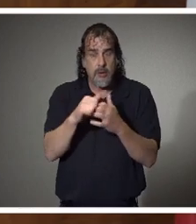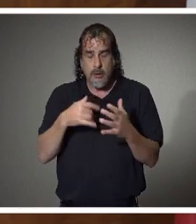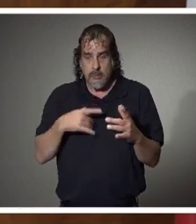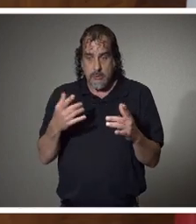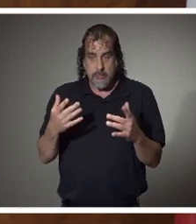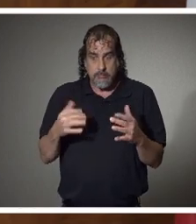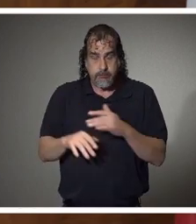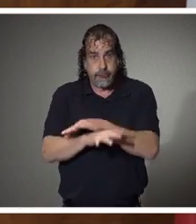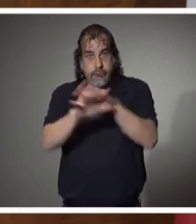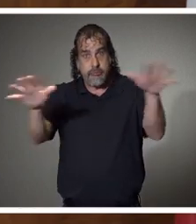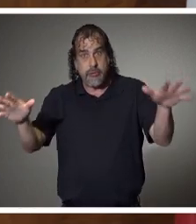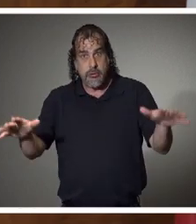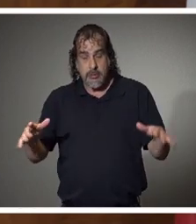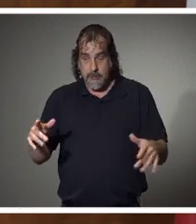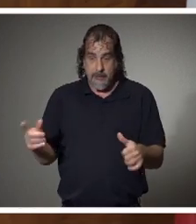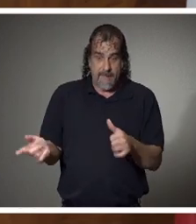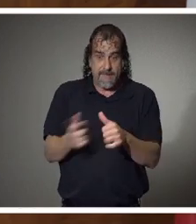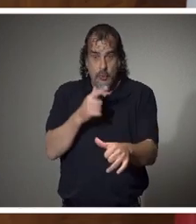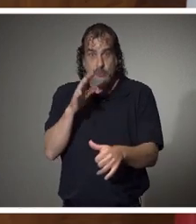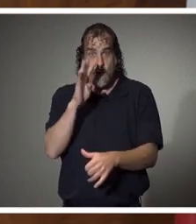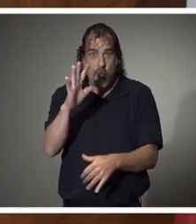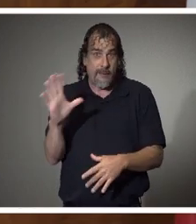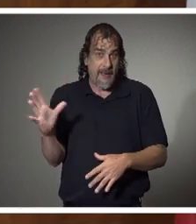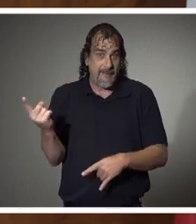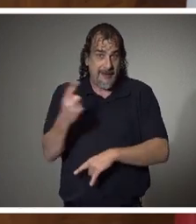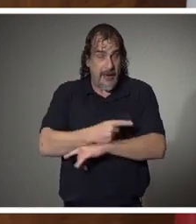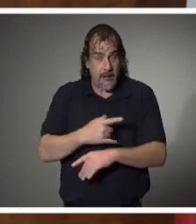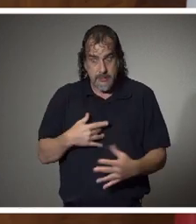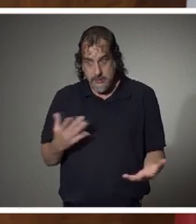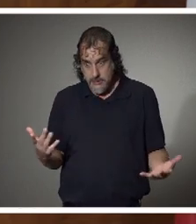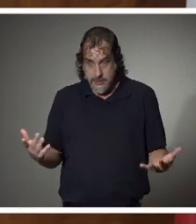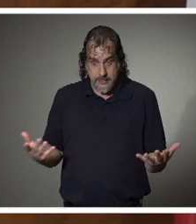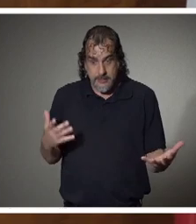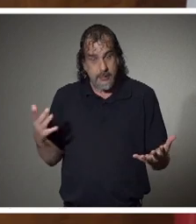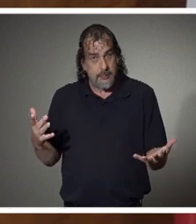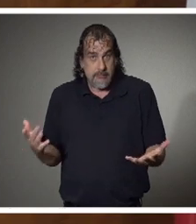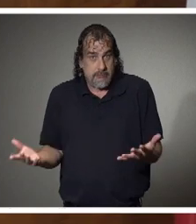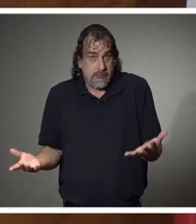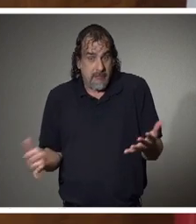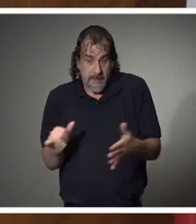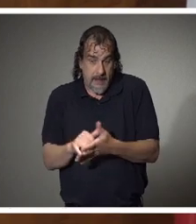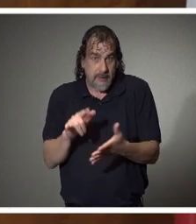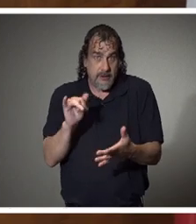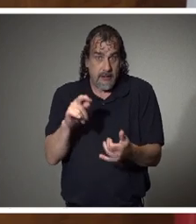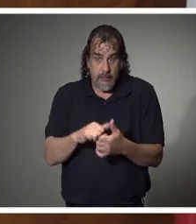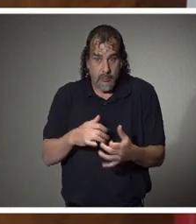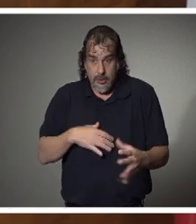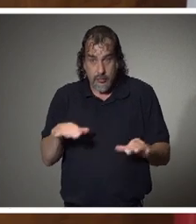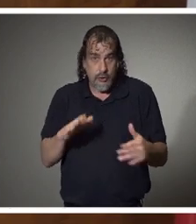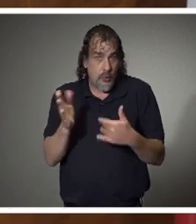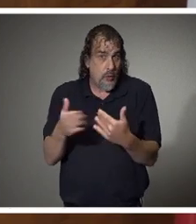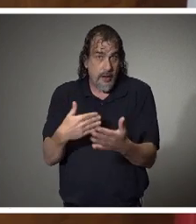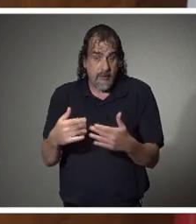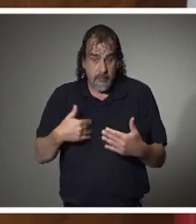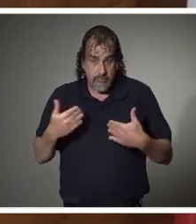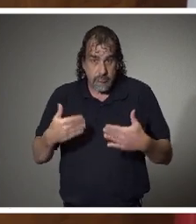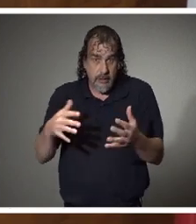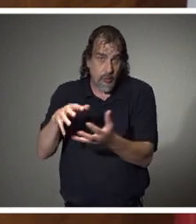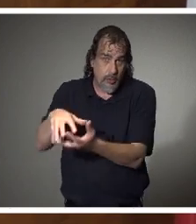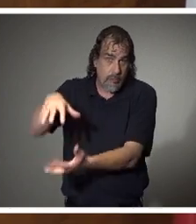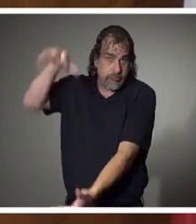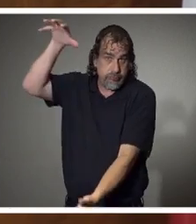first 45 days of my tenure, but it is what it is, and we're just going to try to do everything we can to build from it. And